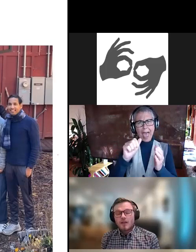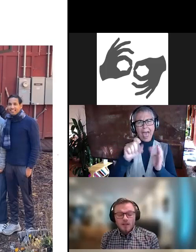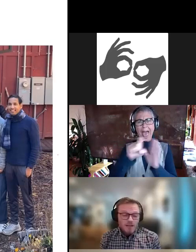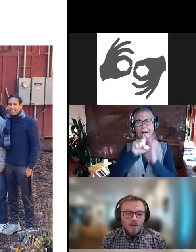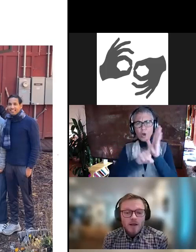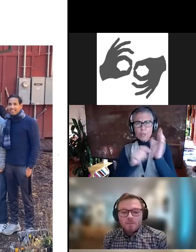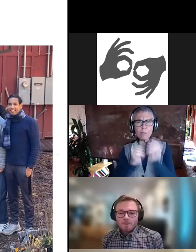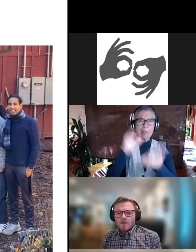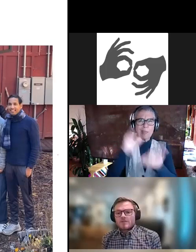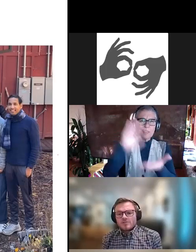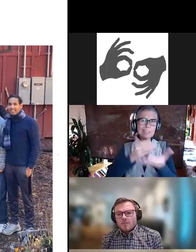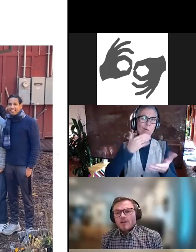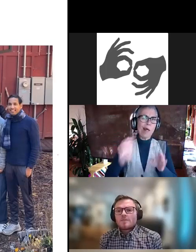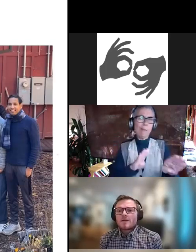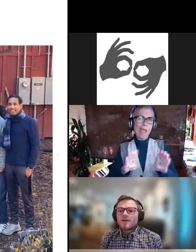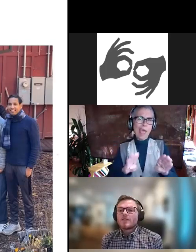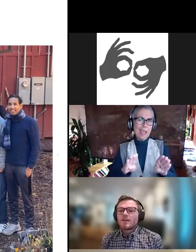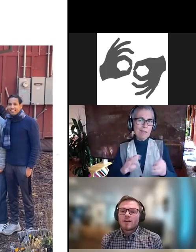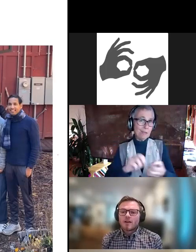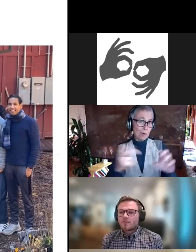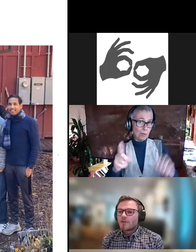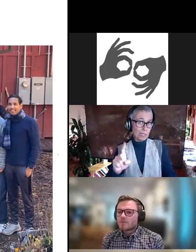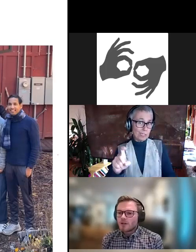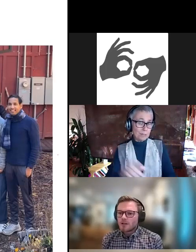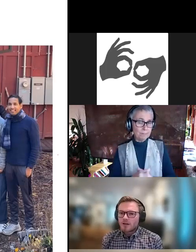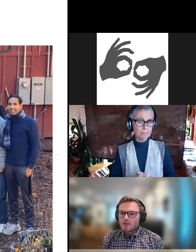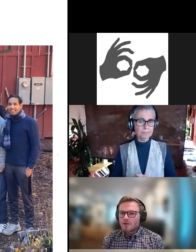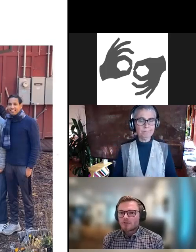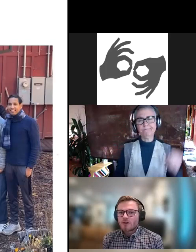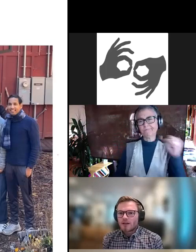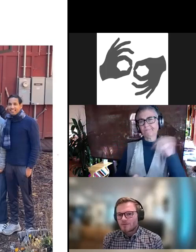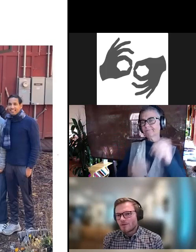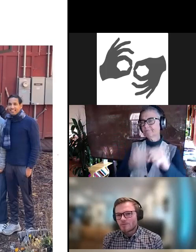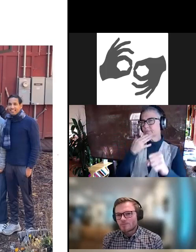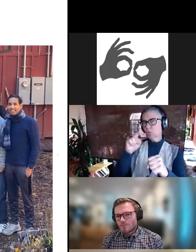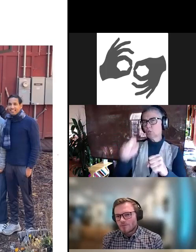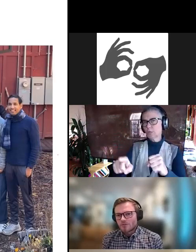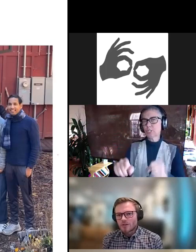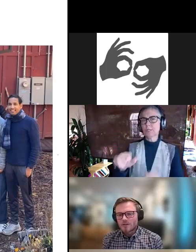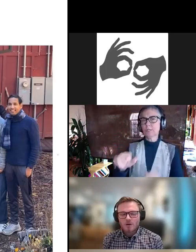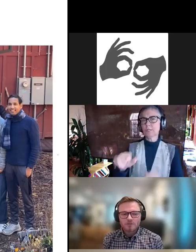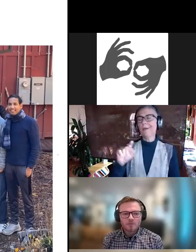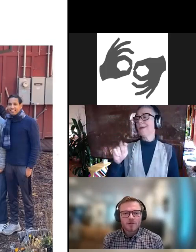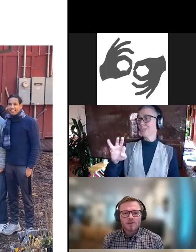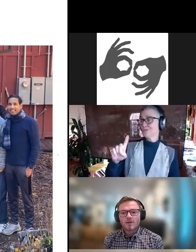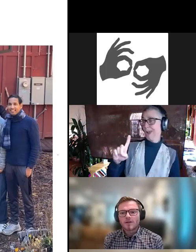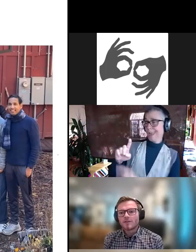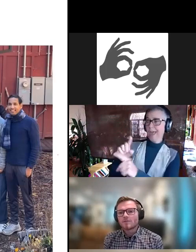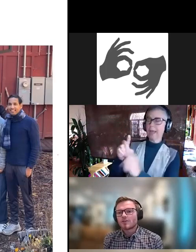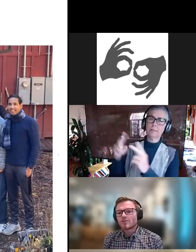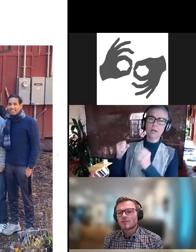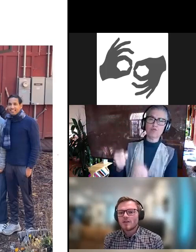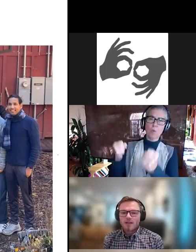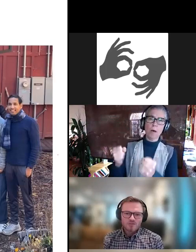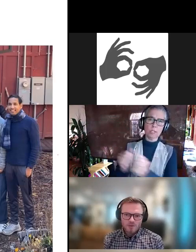question. Yeah, I mean, it's being validated on a number of things that were held out as well. Triad, generally is quite robust at making